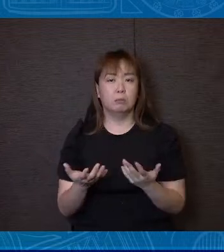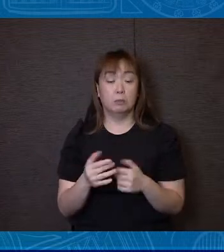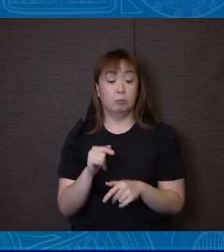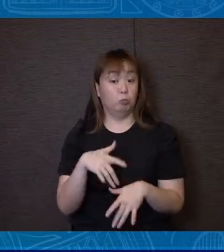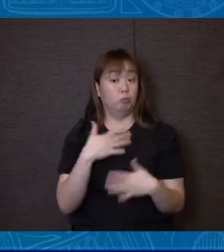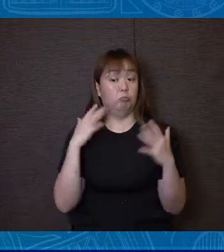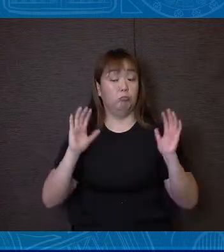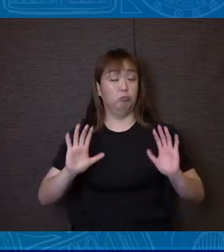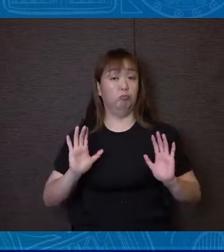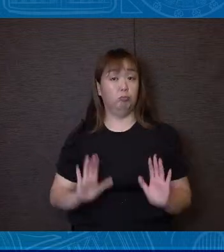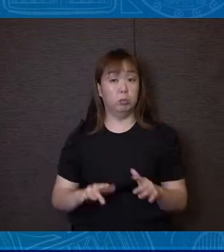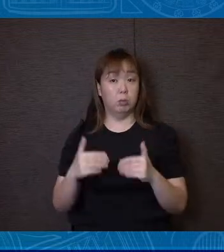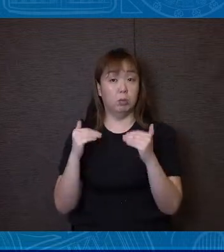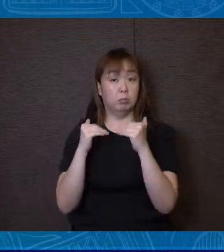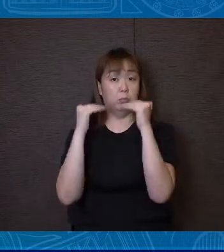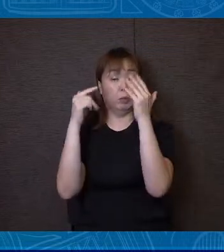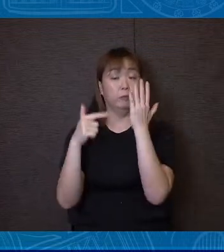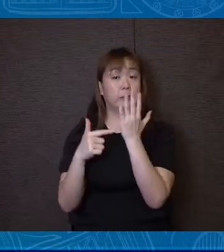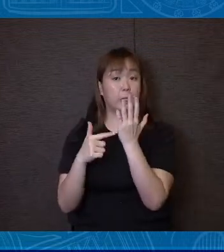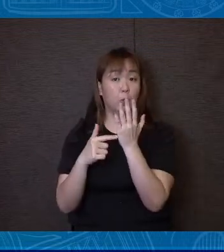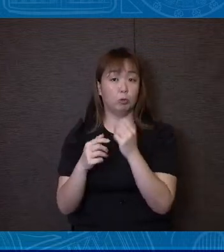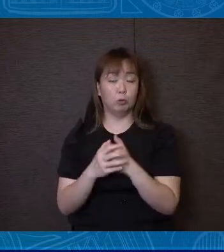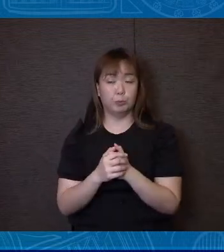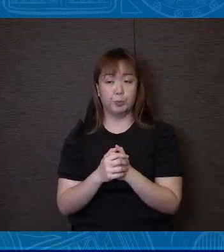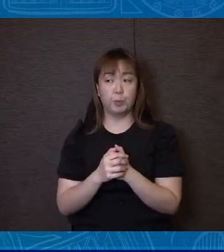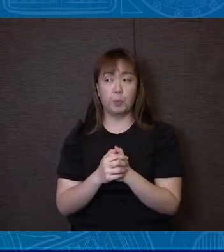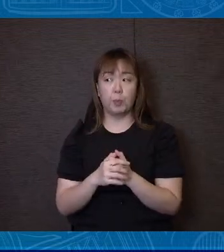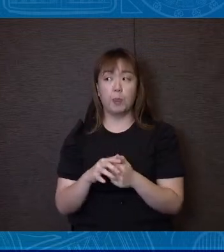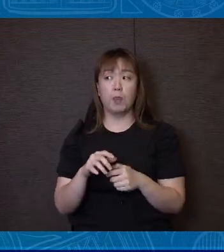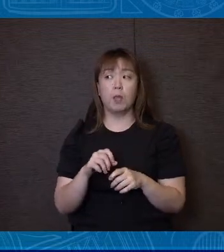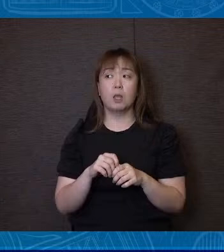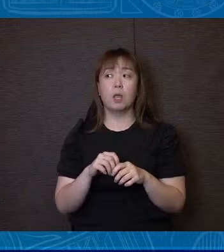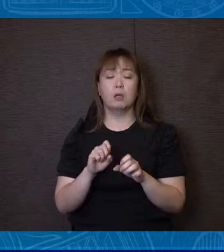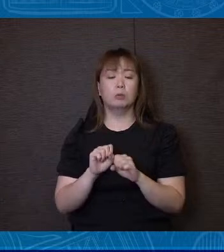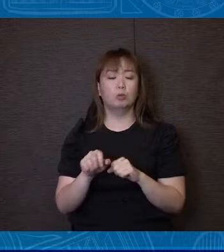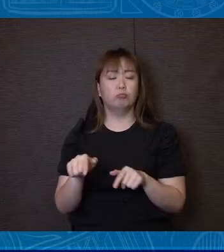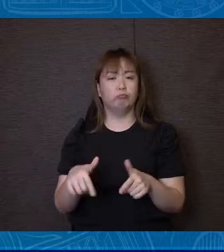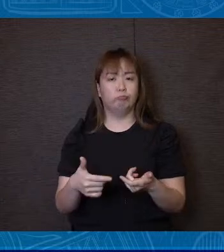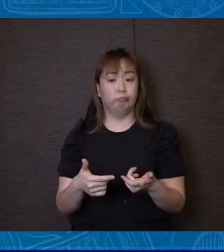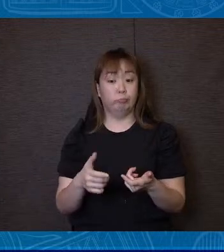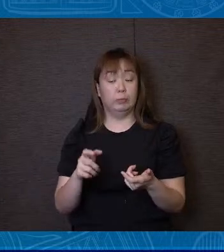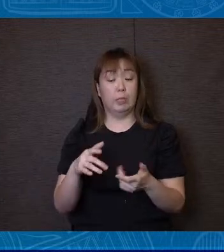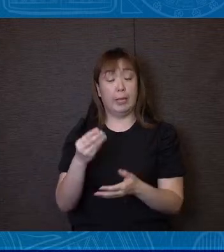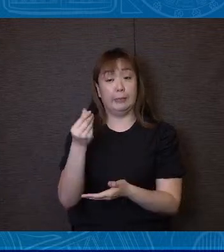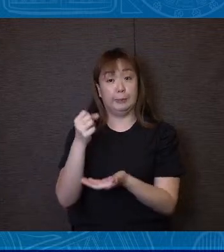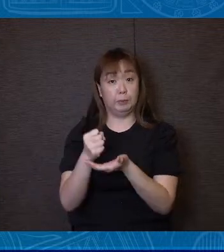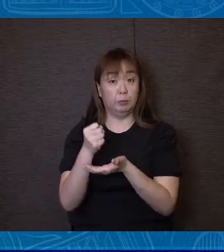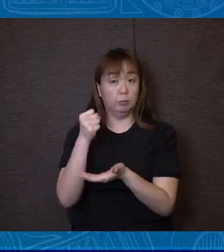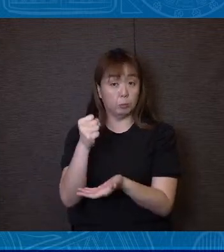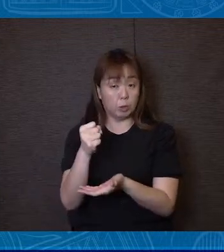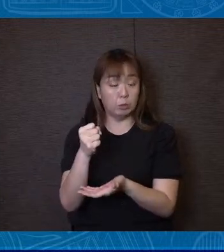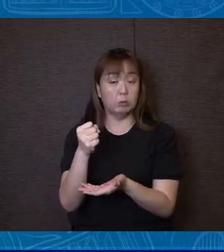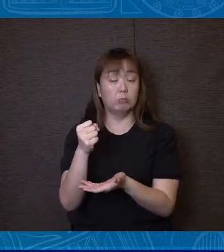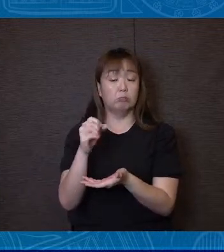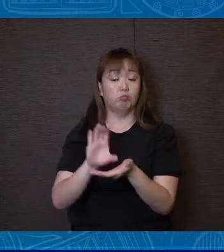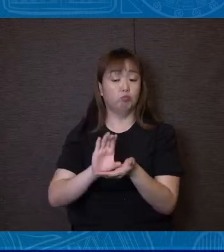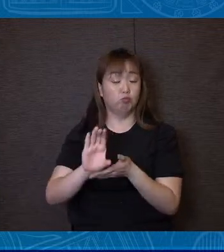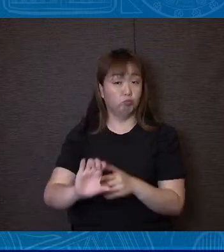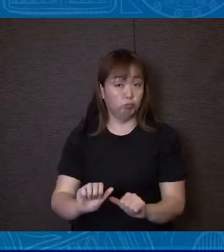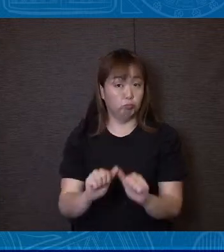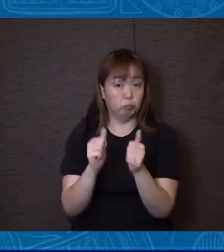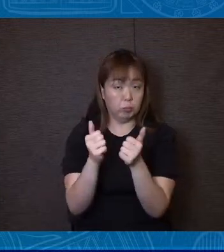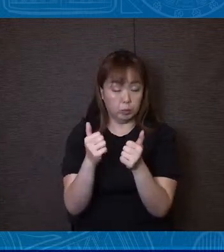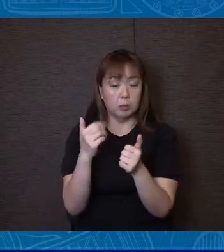innovation. It also creates, particularly in large contexts, it's financially advantageous, because you build